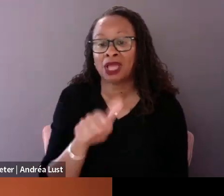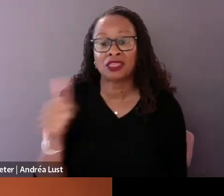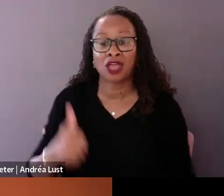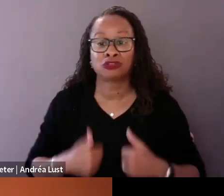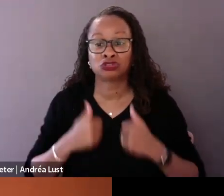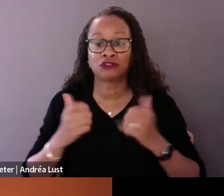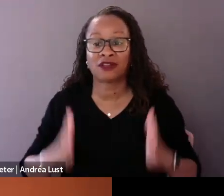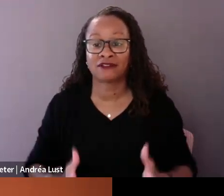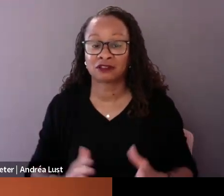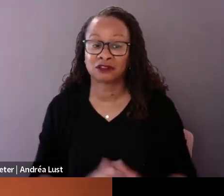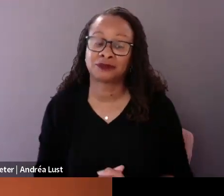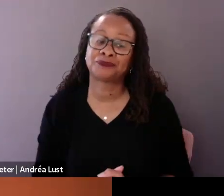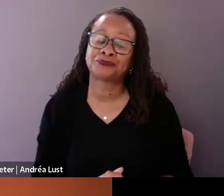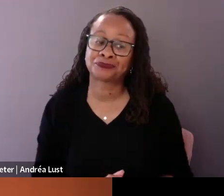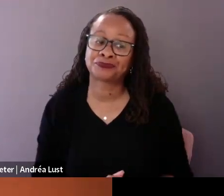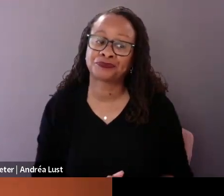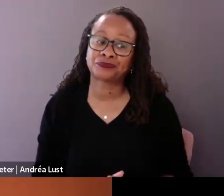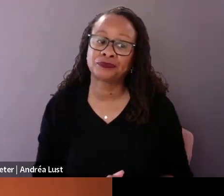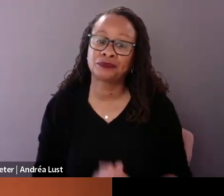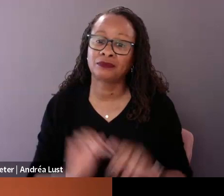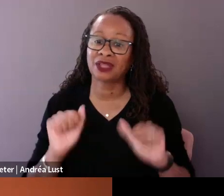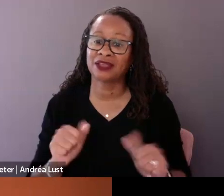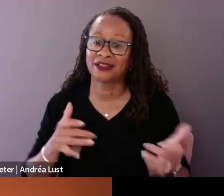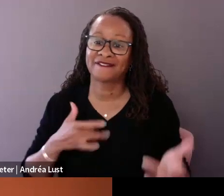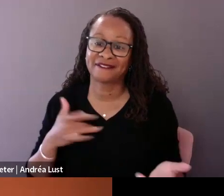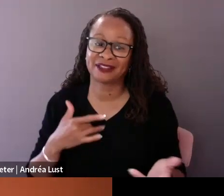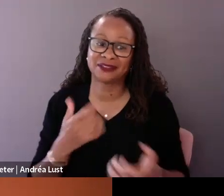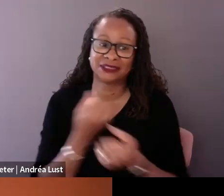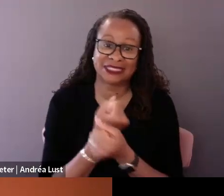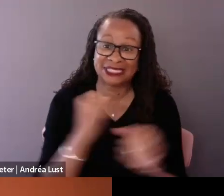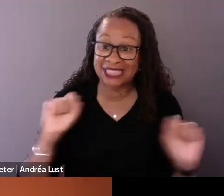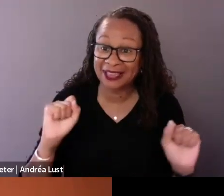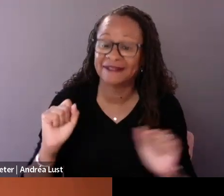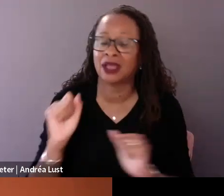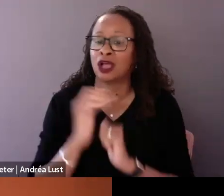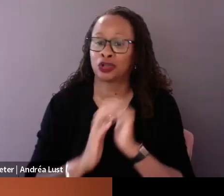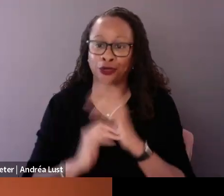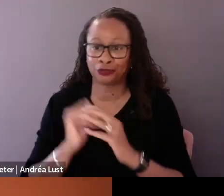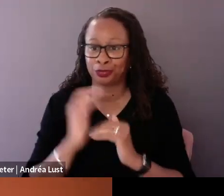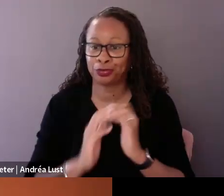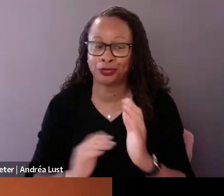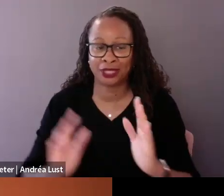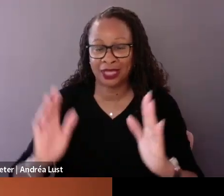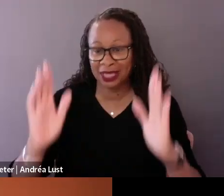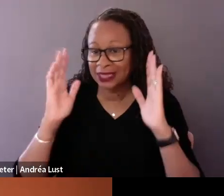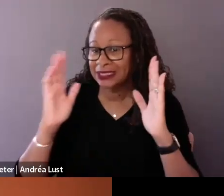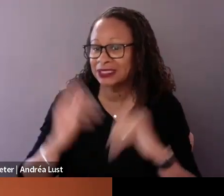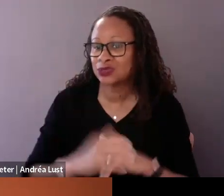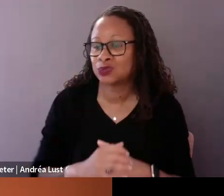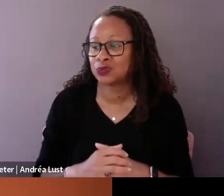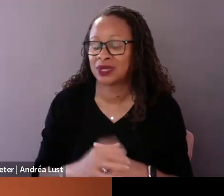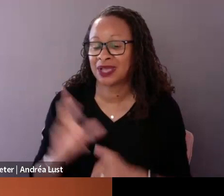survivors, you know, could feel safe, comfortable, listened to. You know,